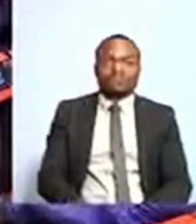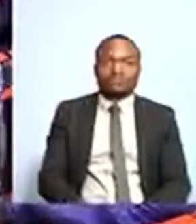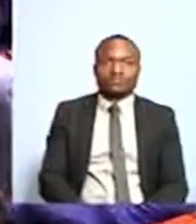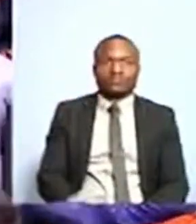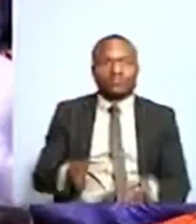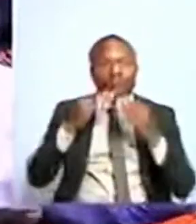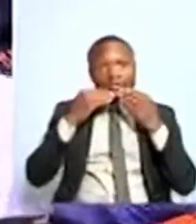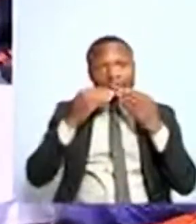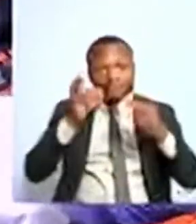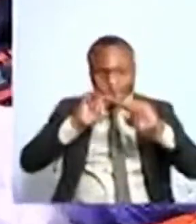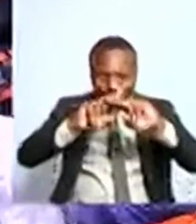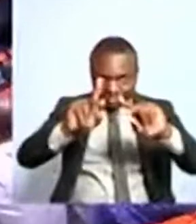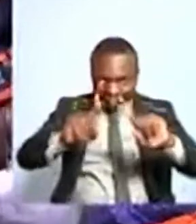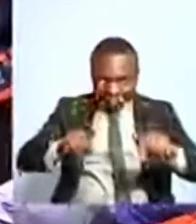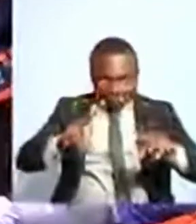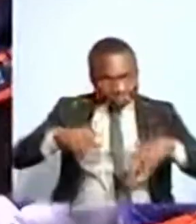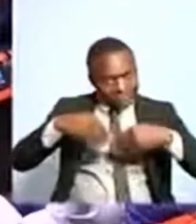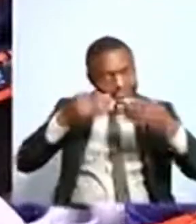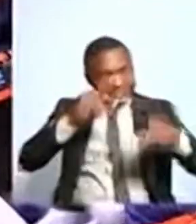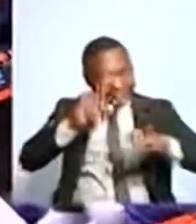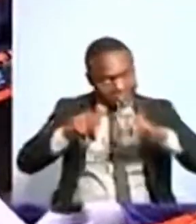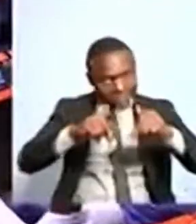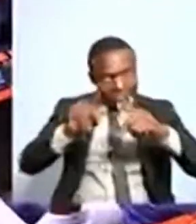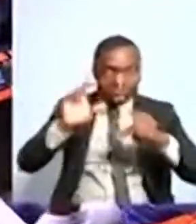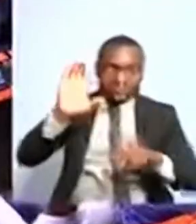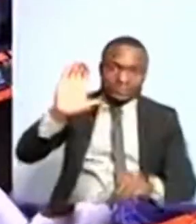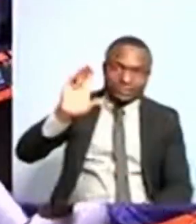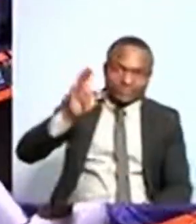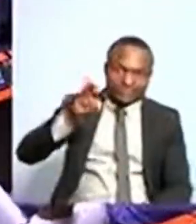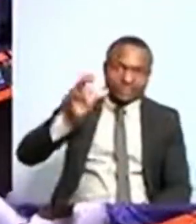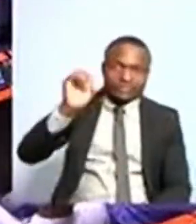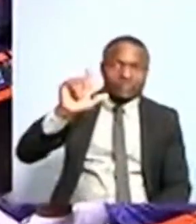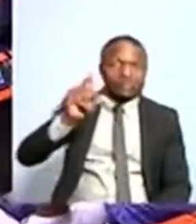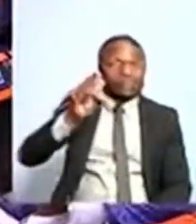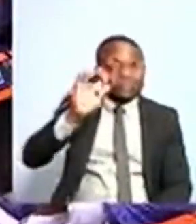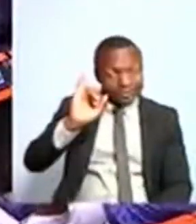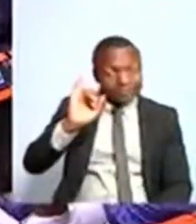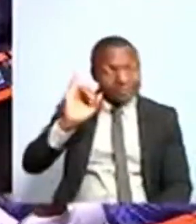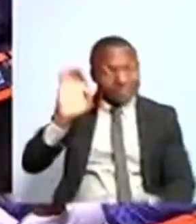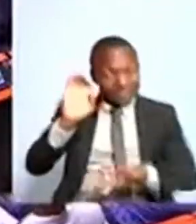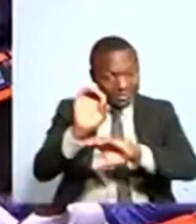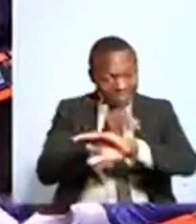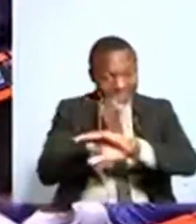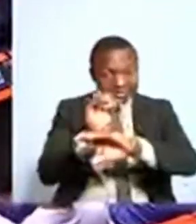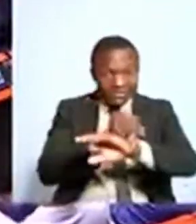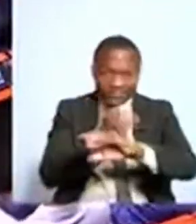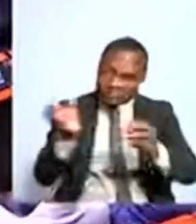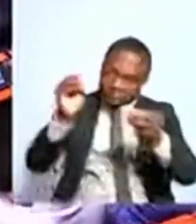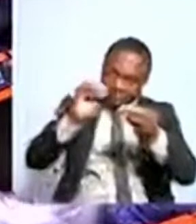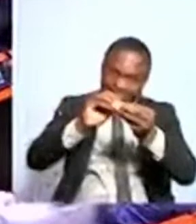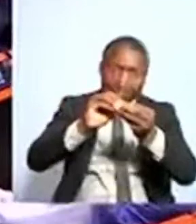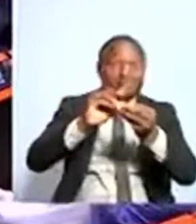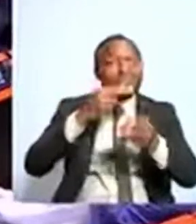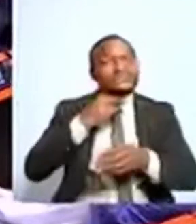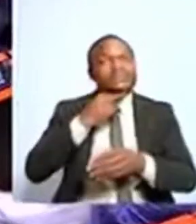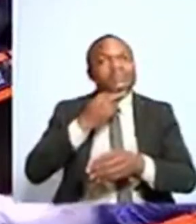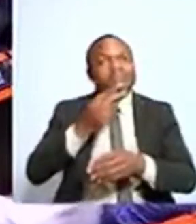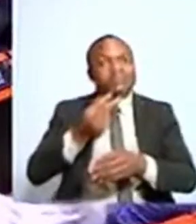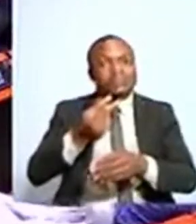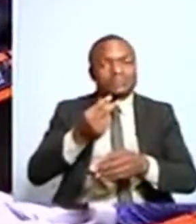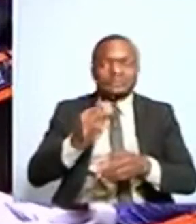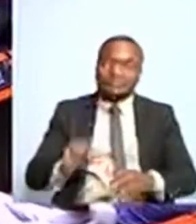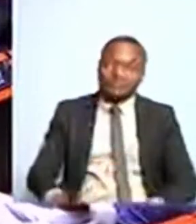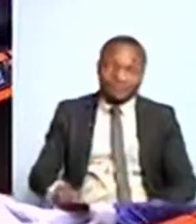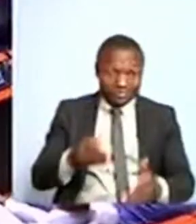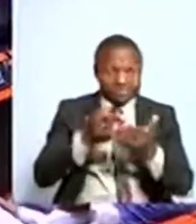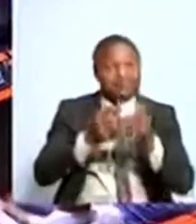Thank you, Mr. Chairman, for giving the people of Chilubi the opportunity to add their voice on